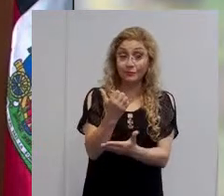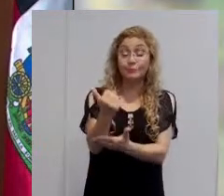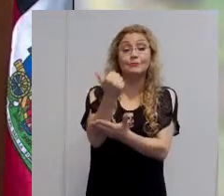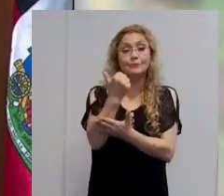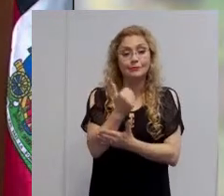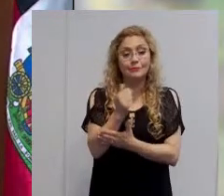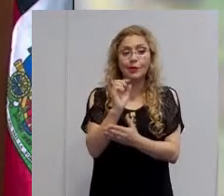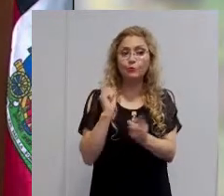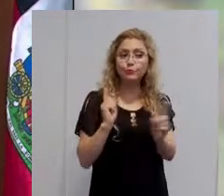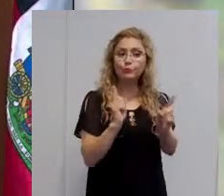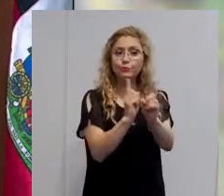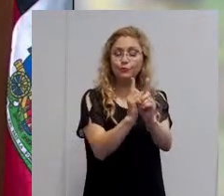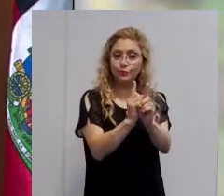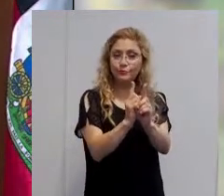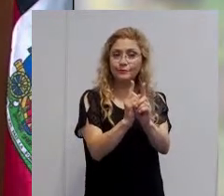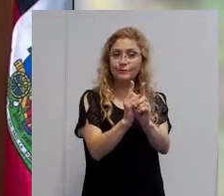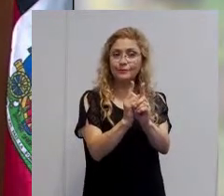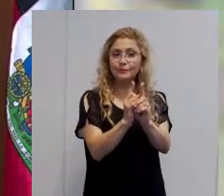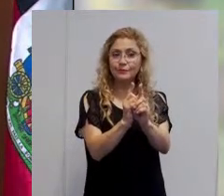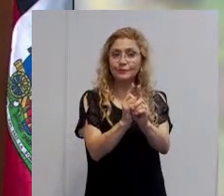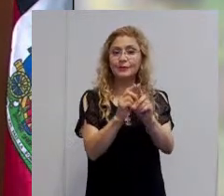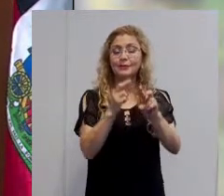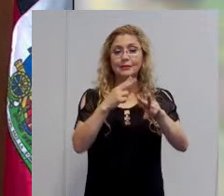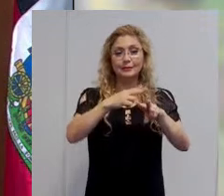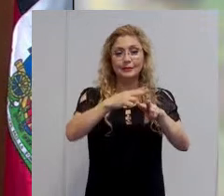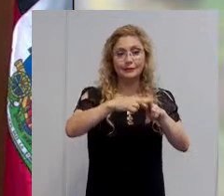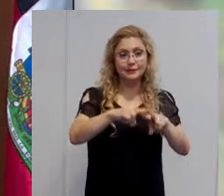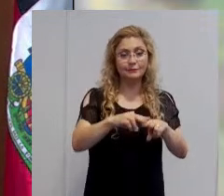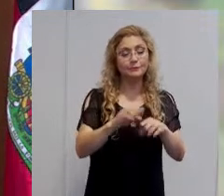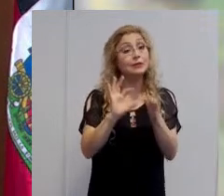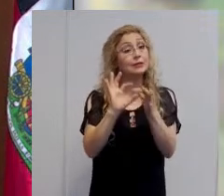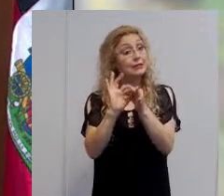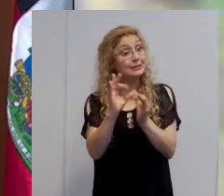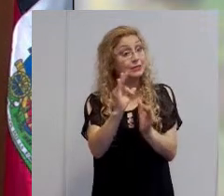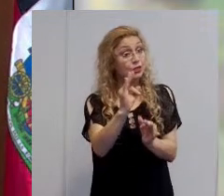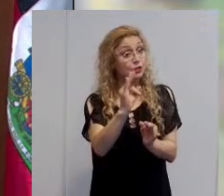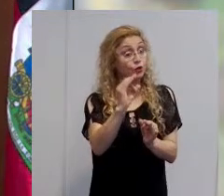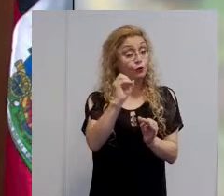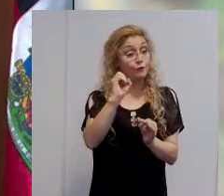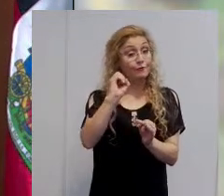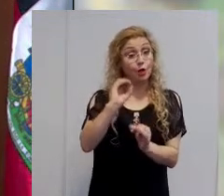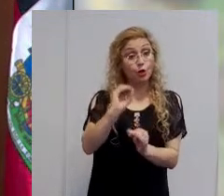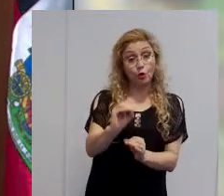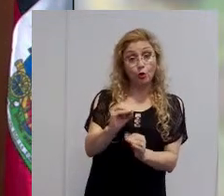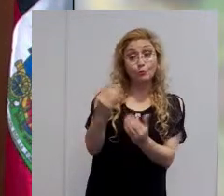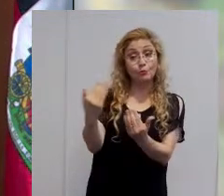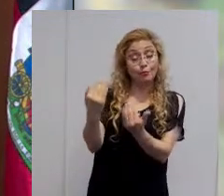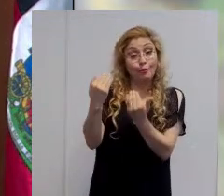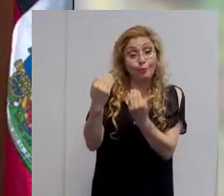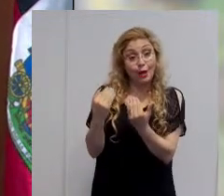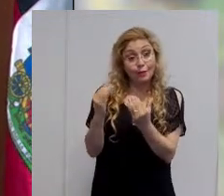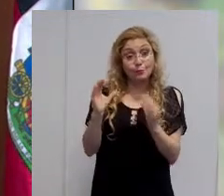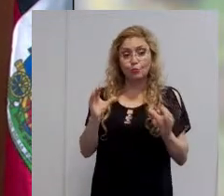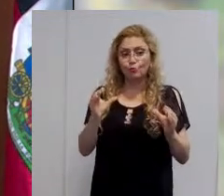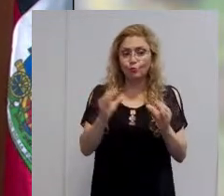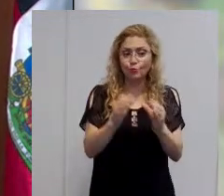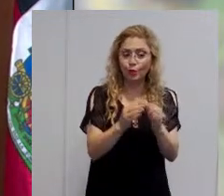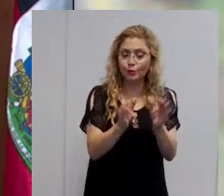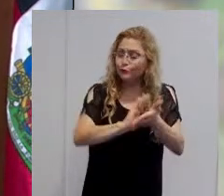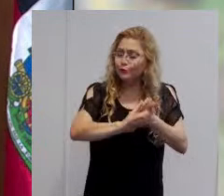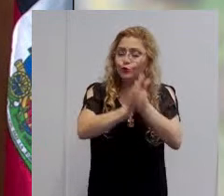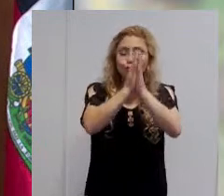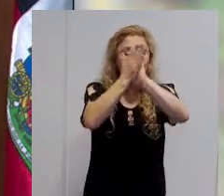for facilitating the holding of this conference. Also, my gratitude to FAO for the support